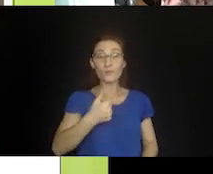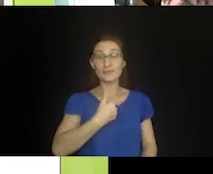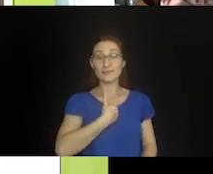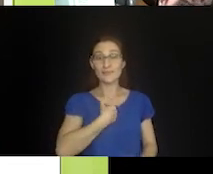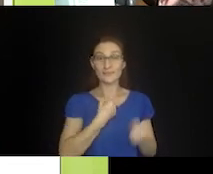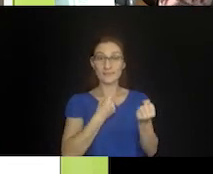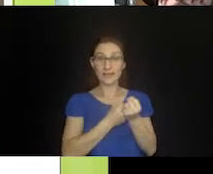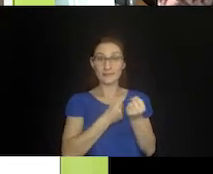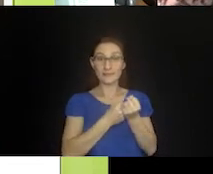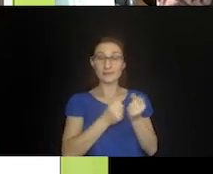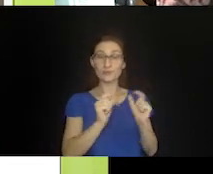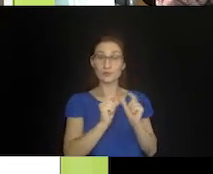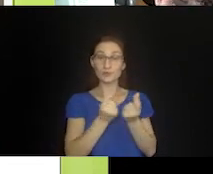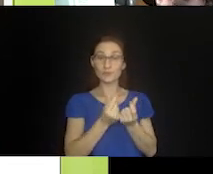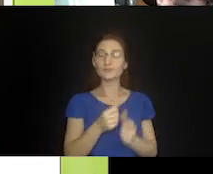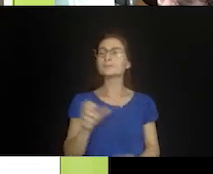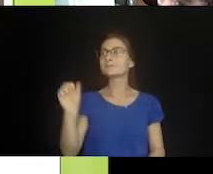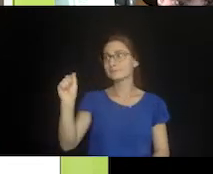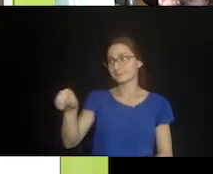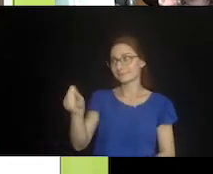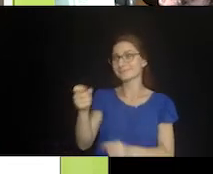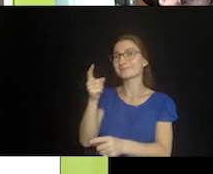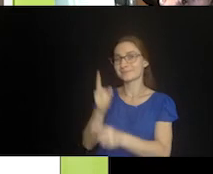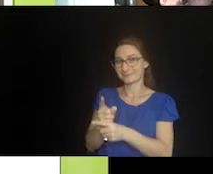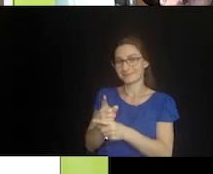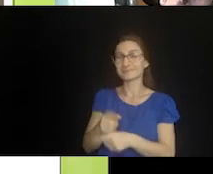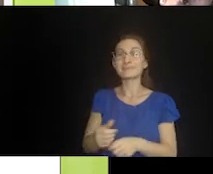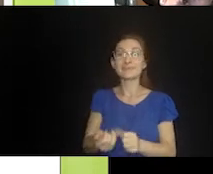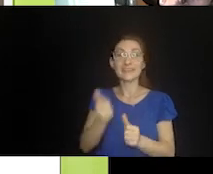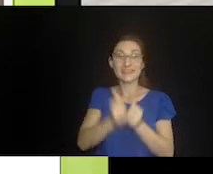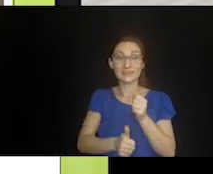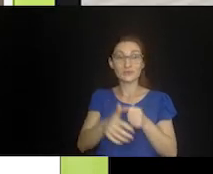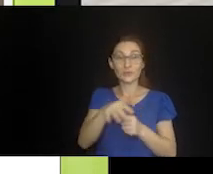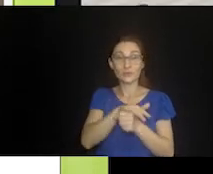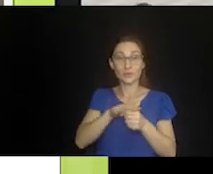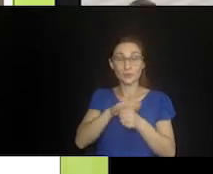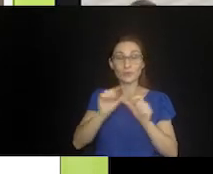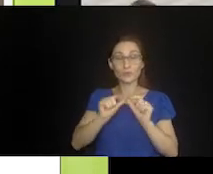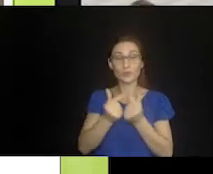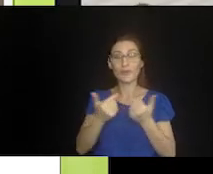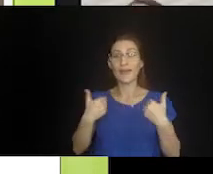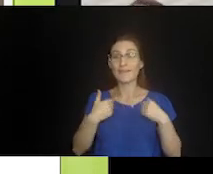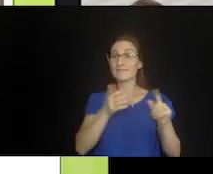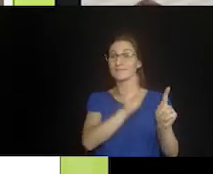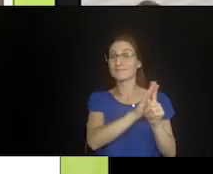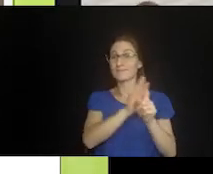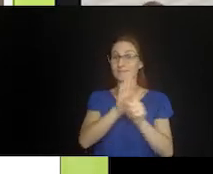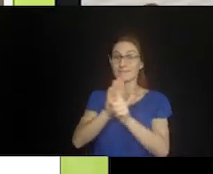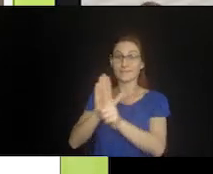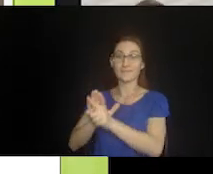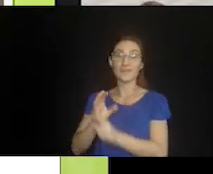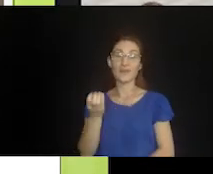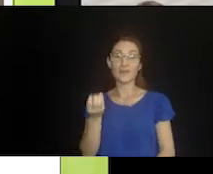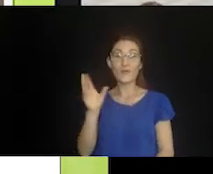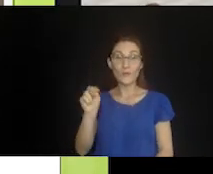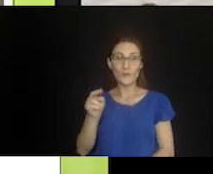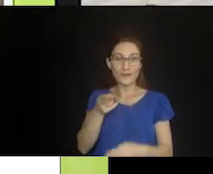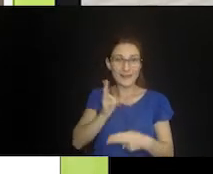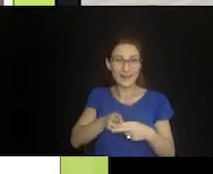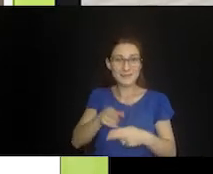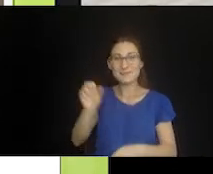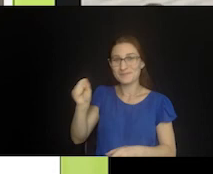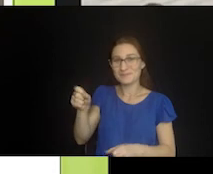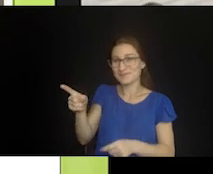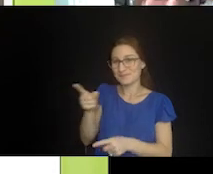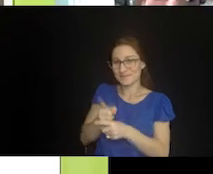for our own self-advocacy group. Oh yes, each of our local groups has their own name.